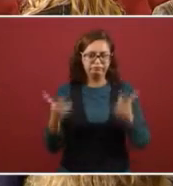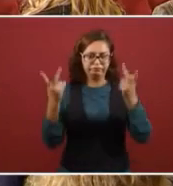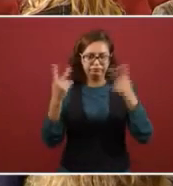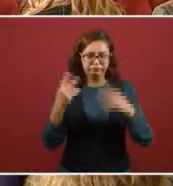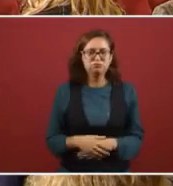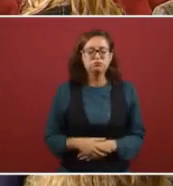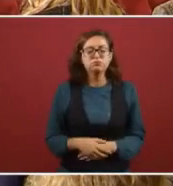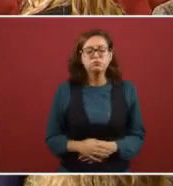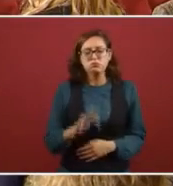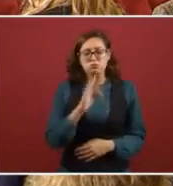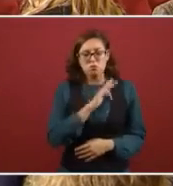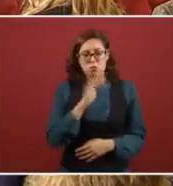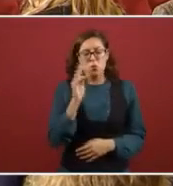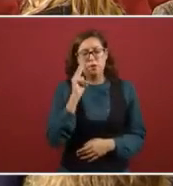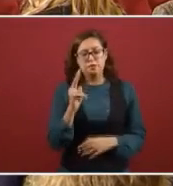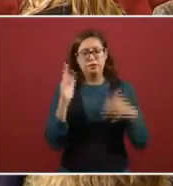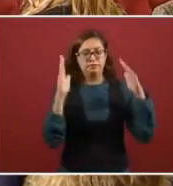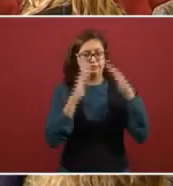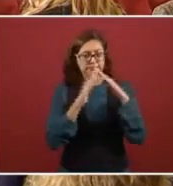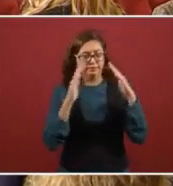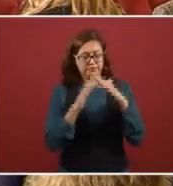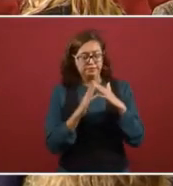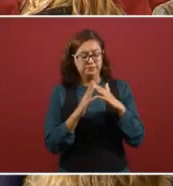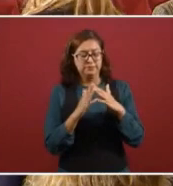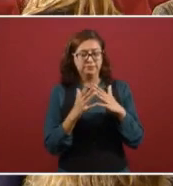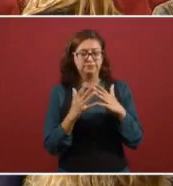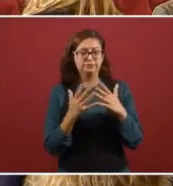the auction, so you can see the home.